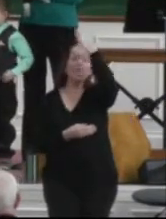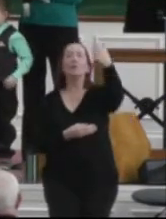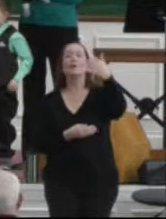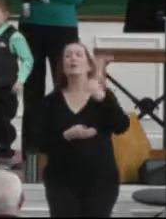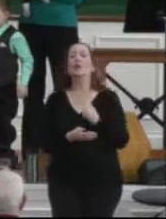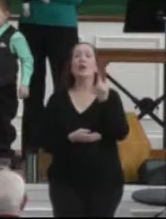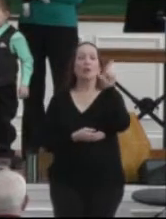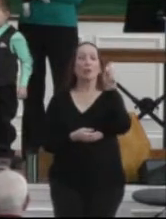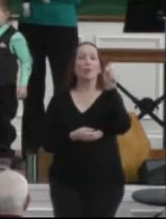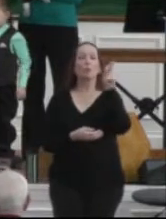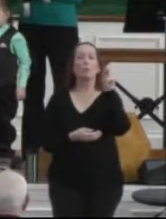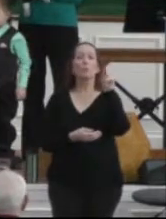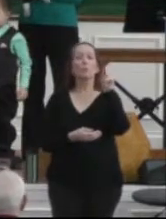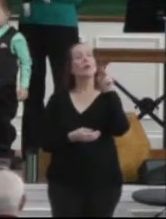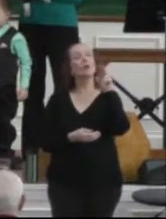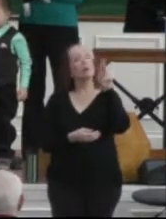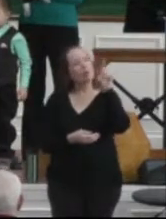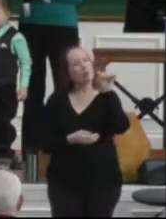Odell.